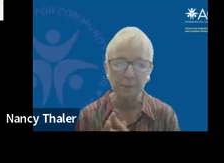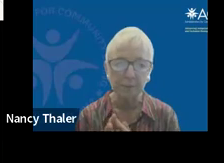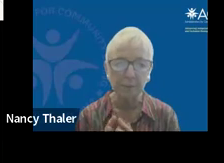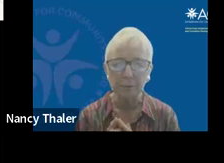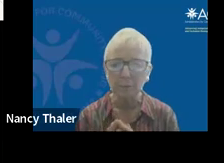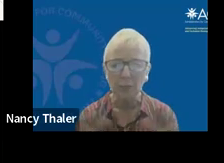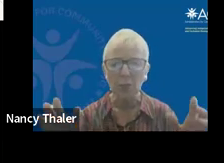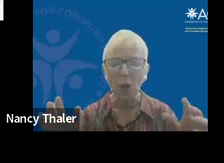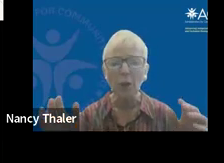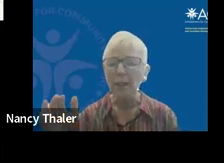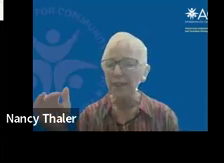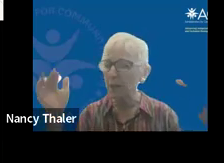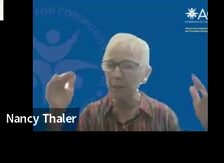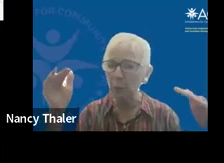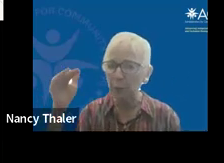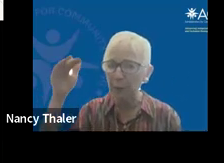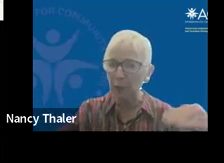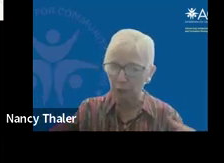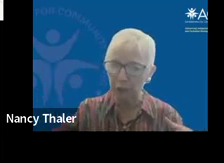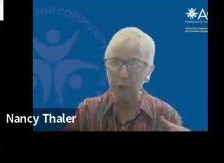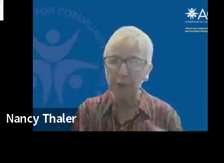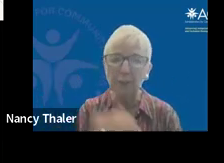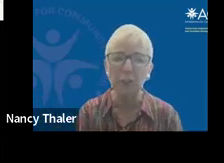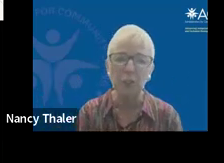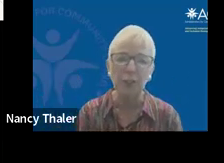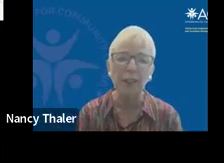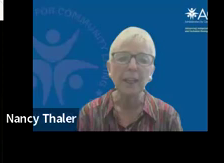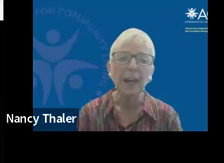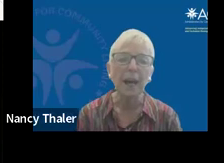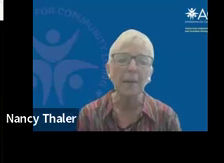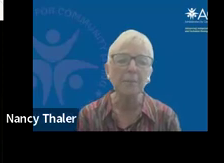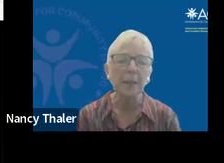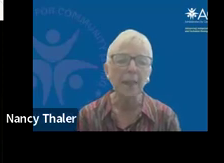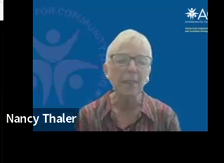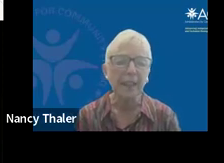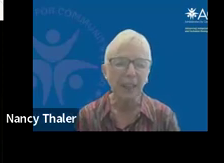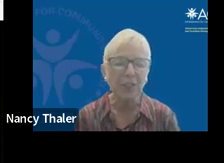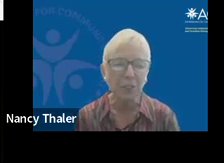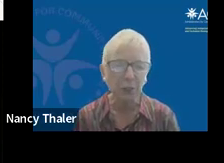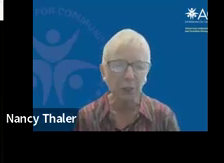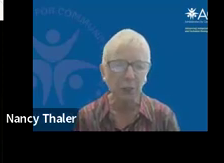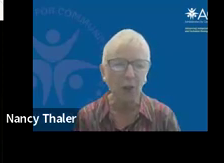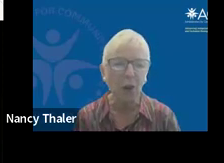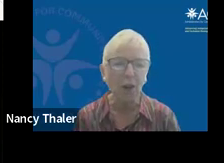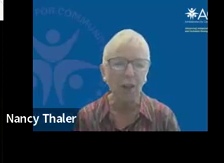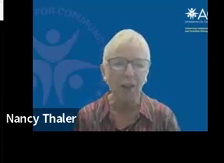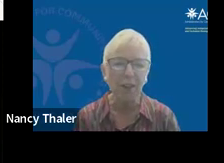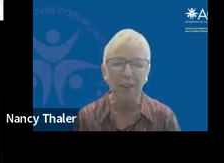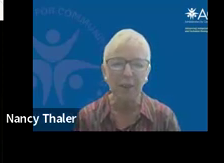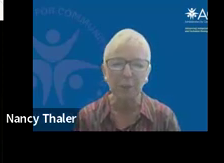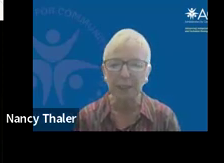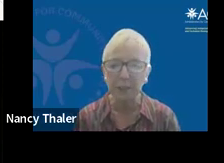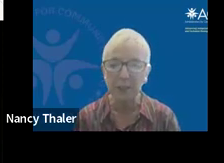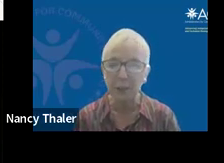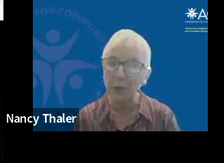services. So that's something you want to be alert to in the future. The next two are, I